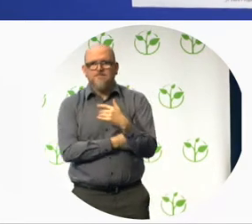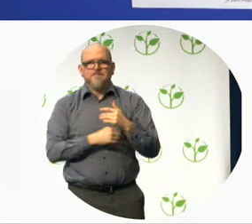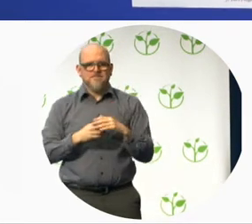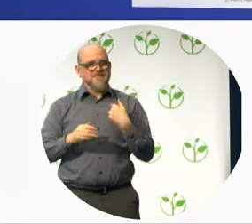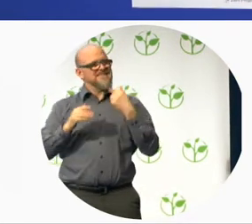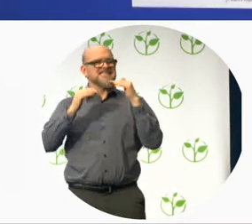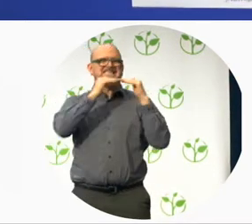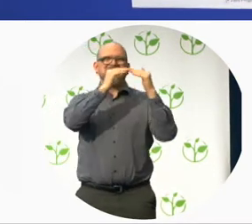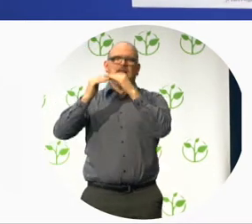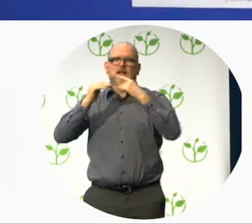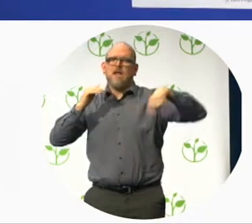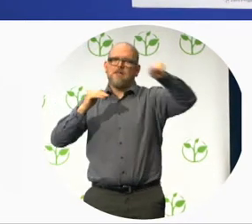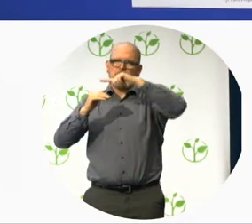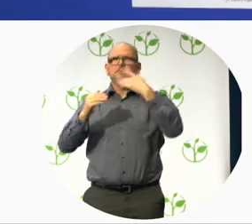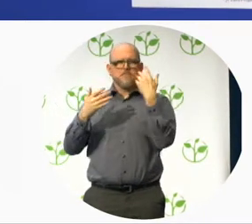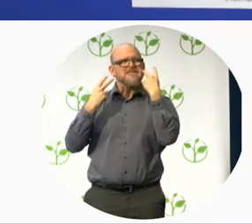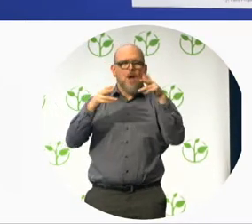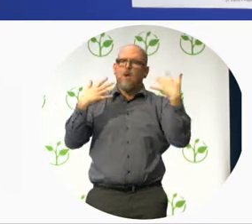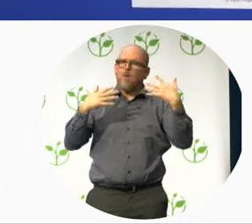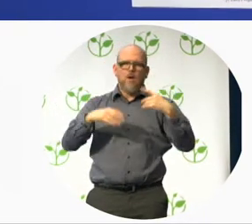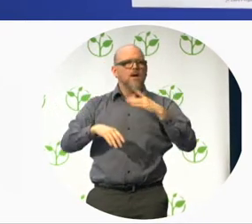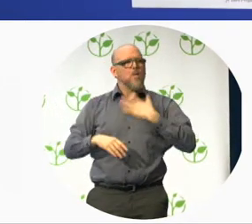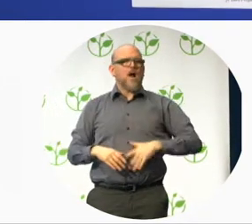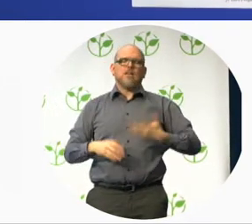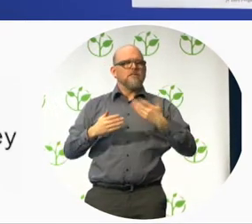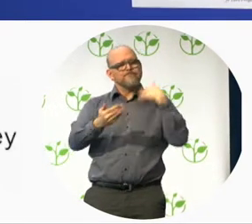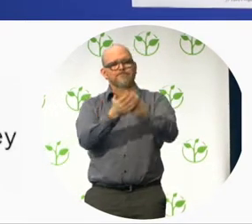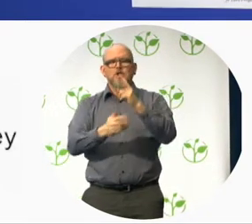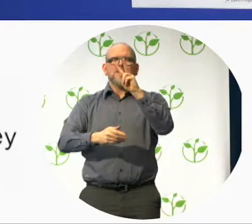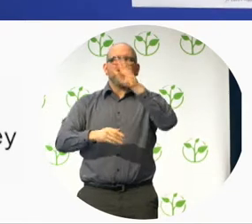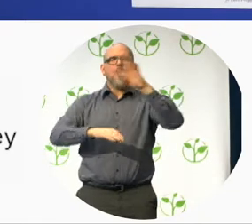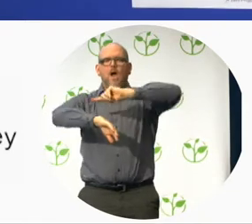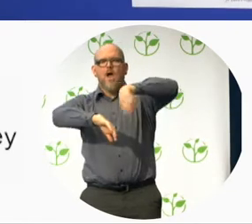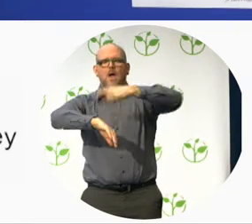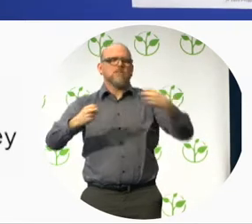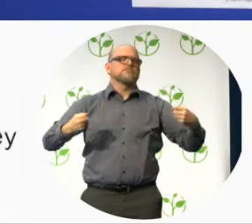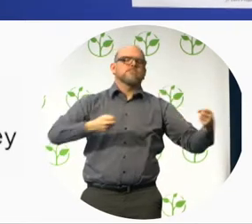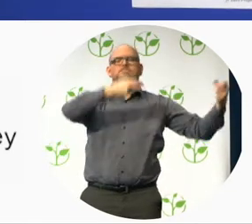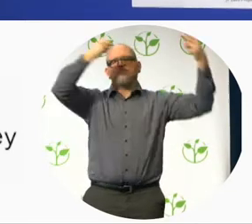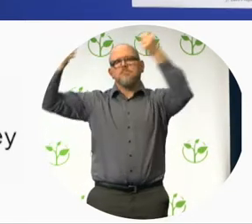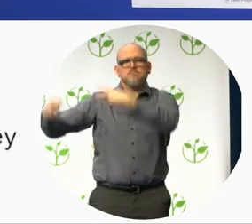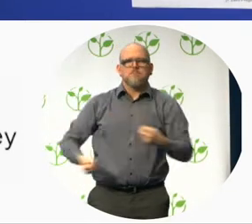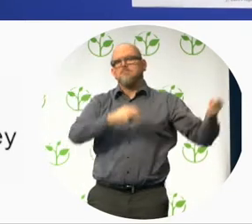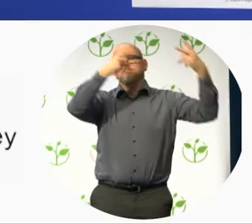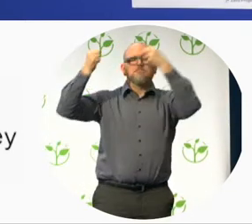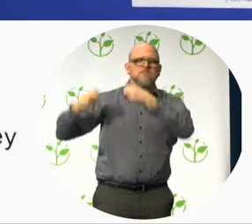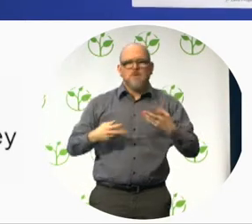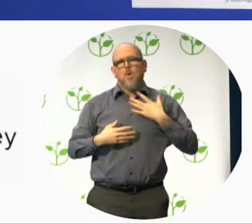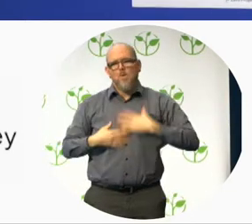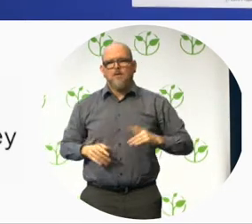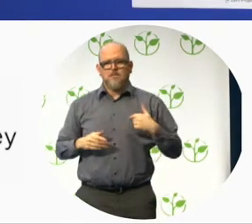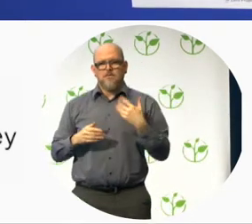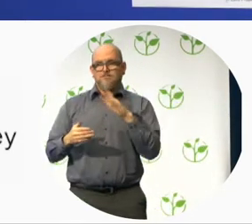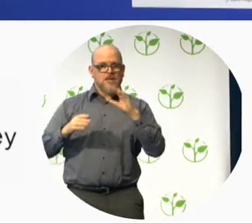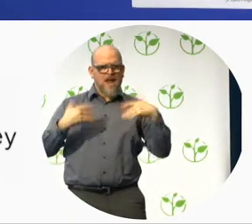immediate, but for things that people come to us and they want captioning, we generally offer a 3 to 9 day time frame. We can meet